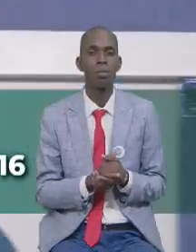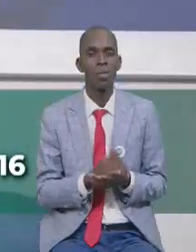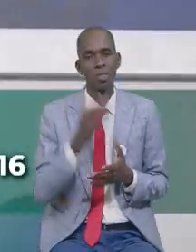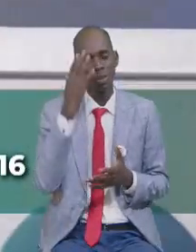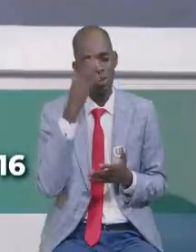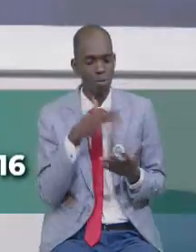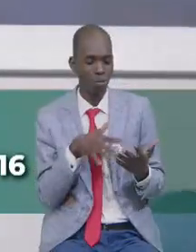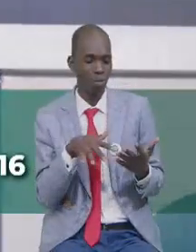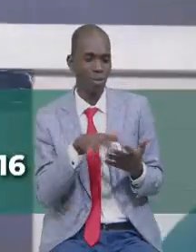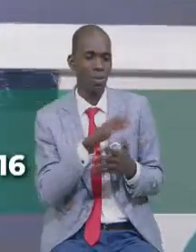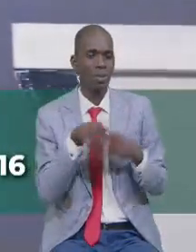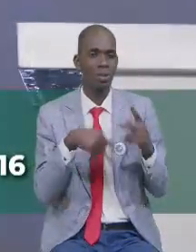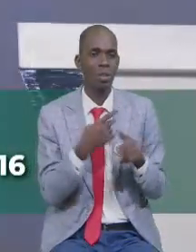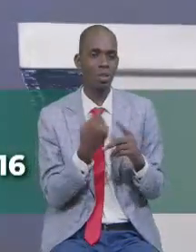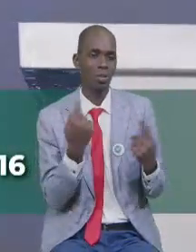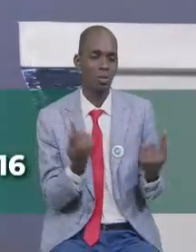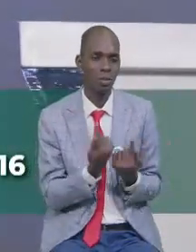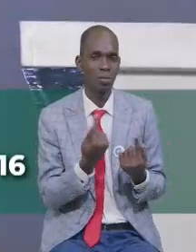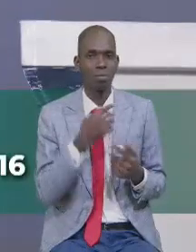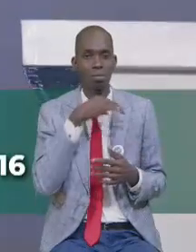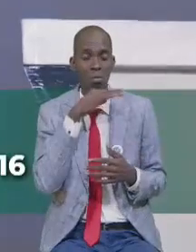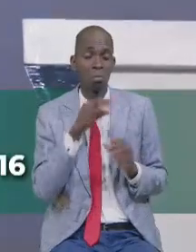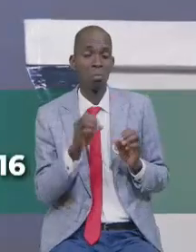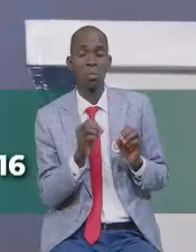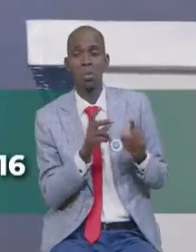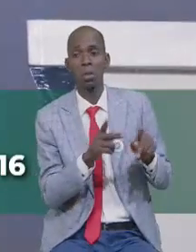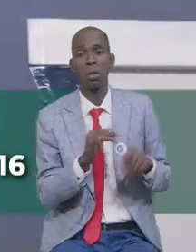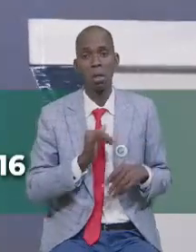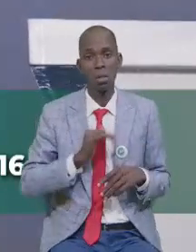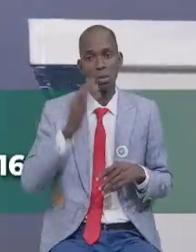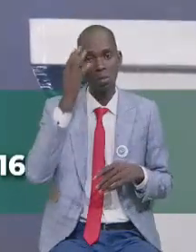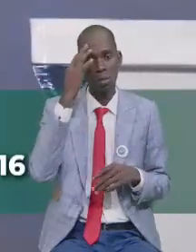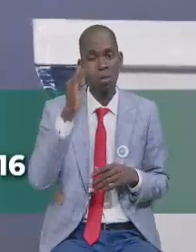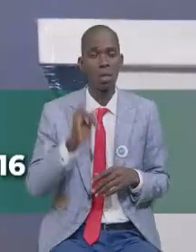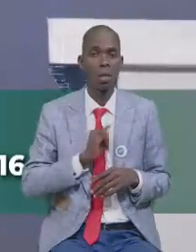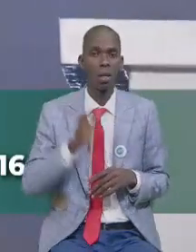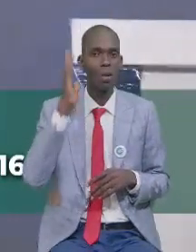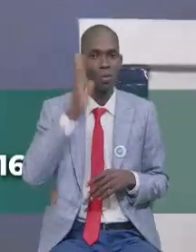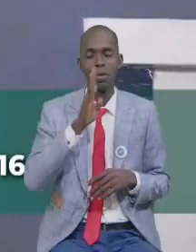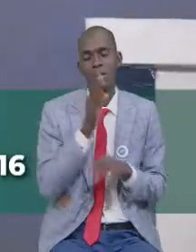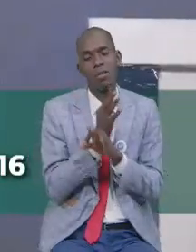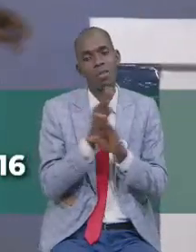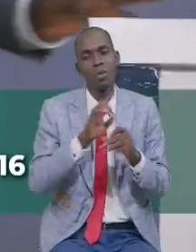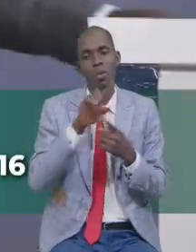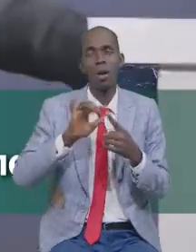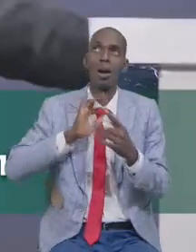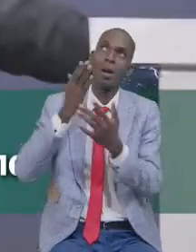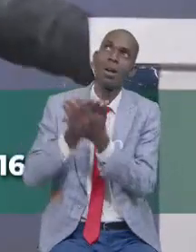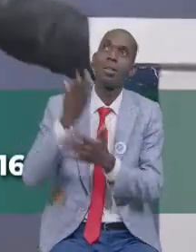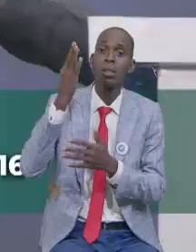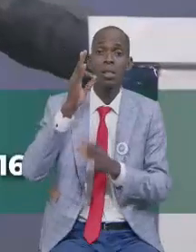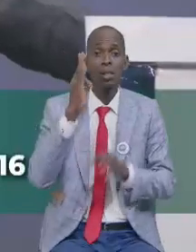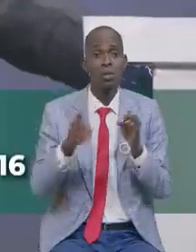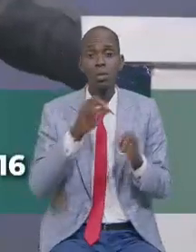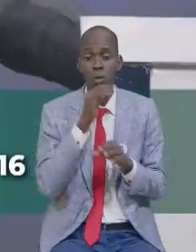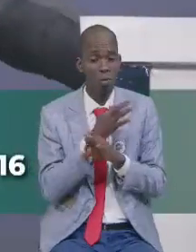sin, iniquity, and evil. Okay, I know I'll be free when I get to heaven. No, if you're not free before you